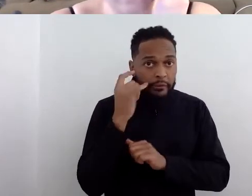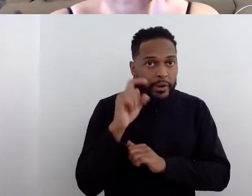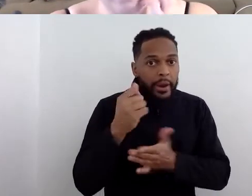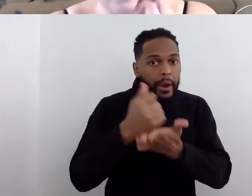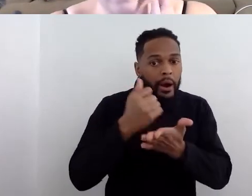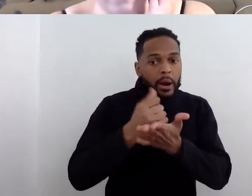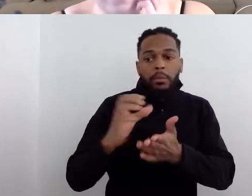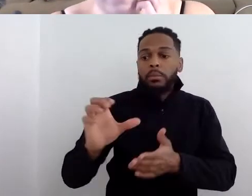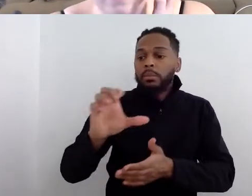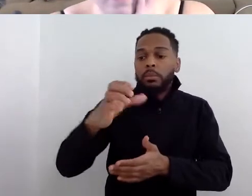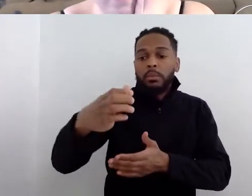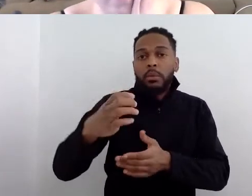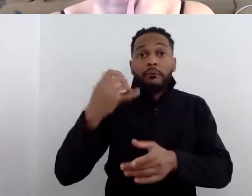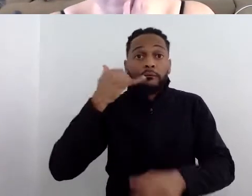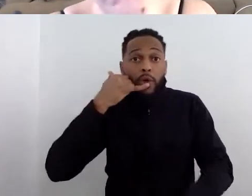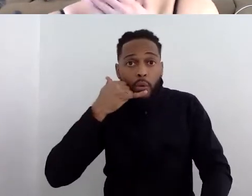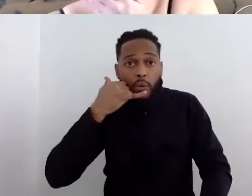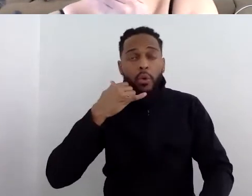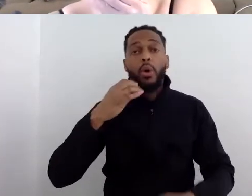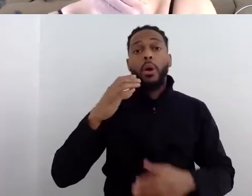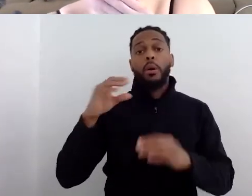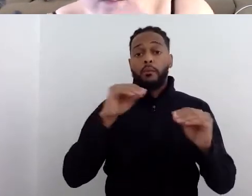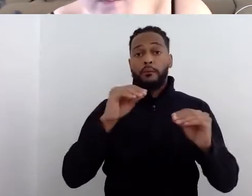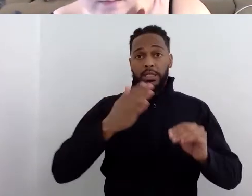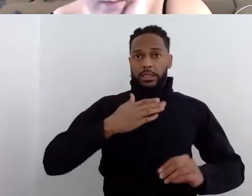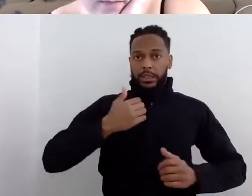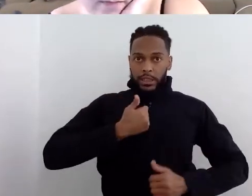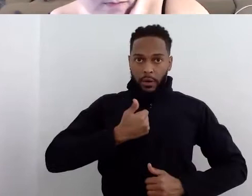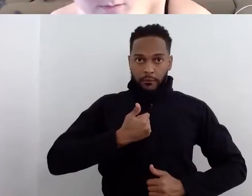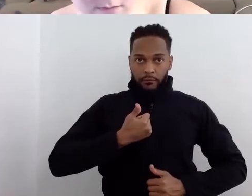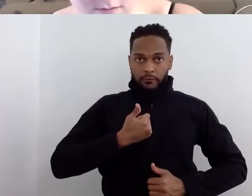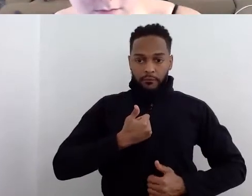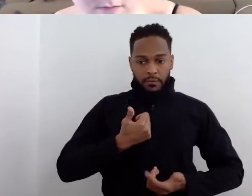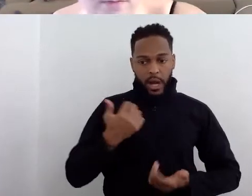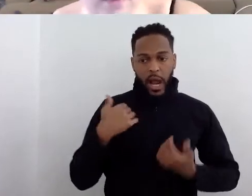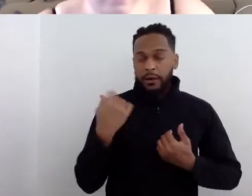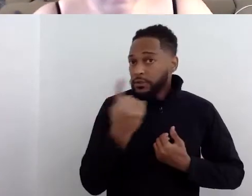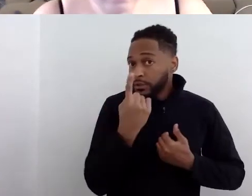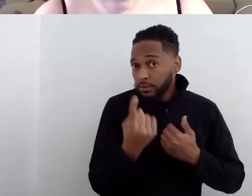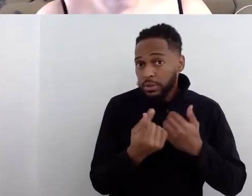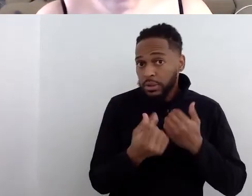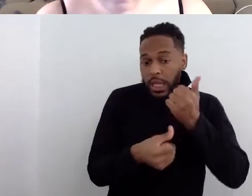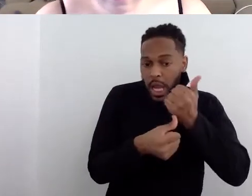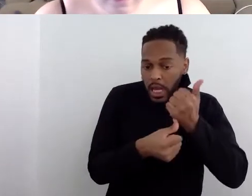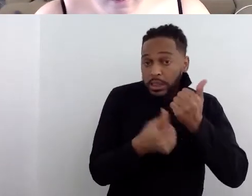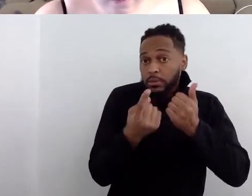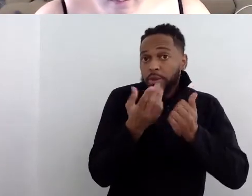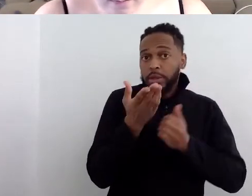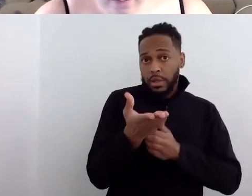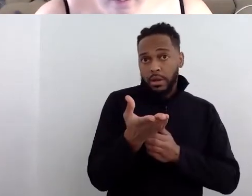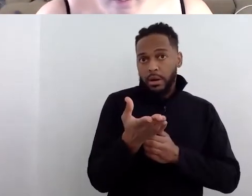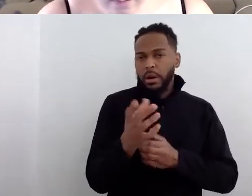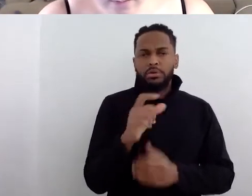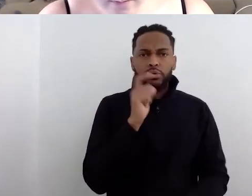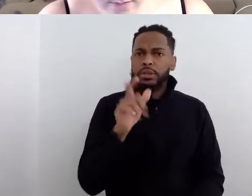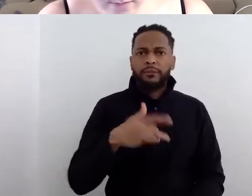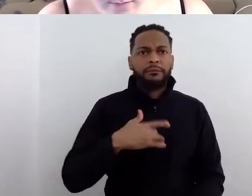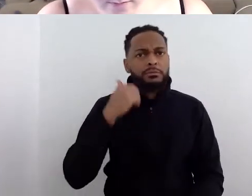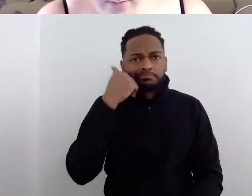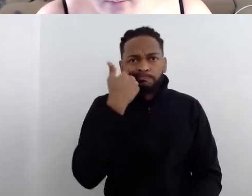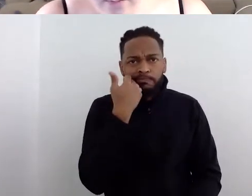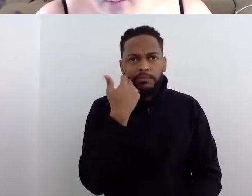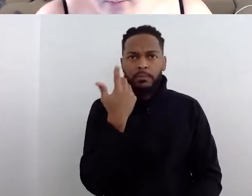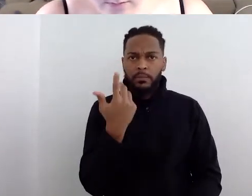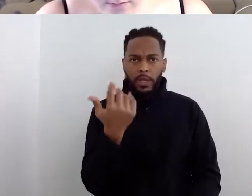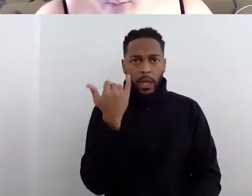maneuvering yourself or the phone or whatever you're using. And two, don't be shy. So if a doctor's just asking you questions